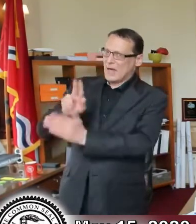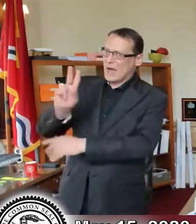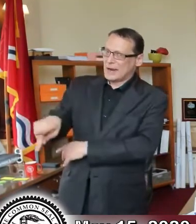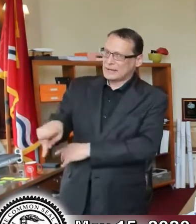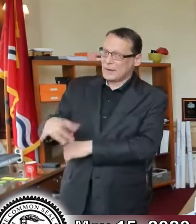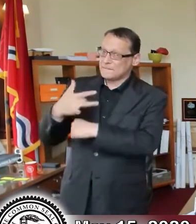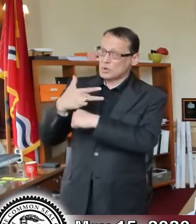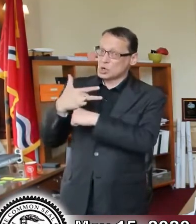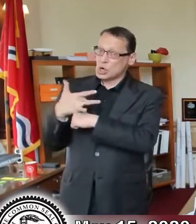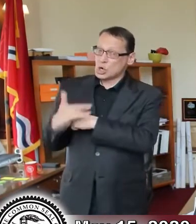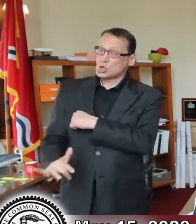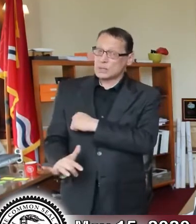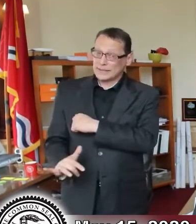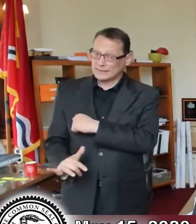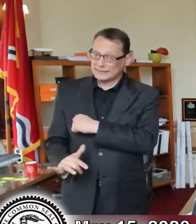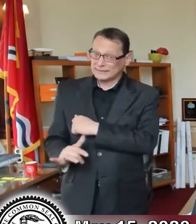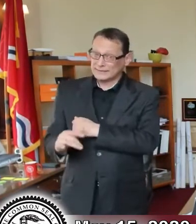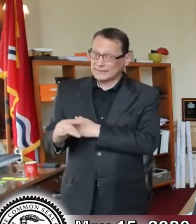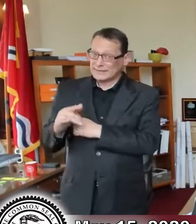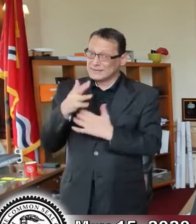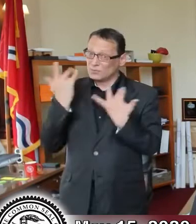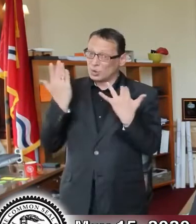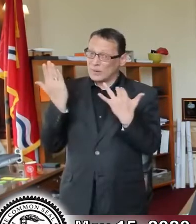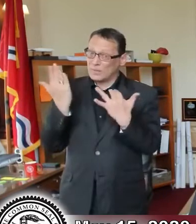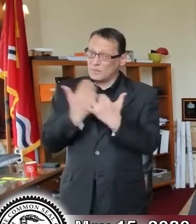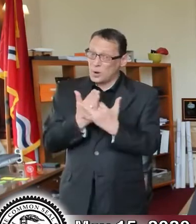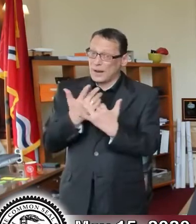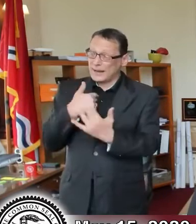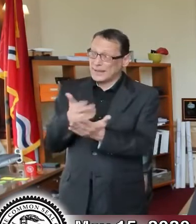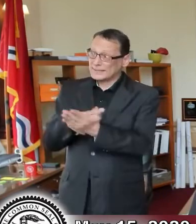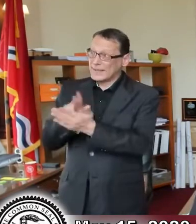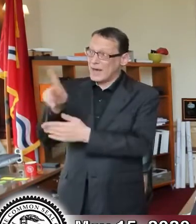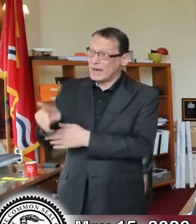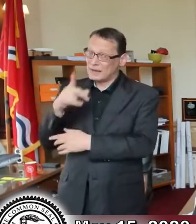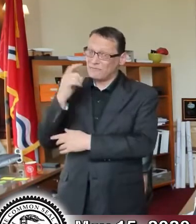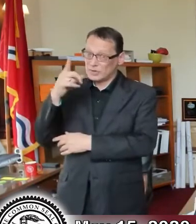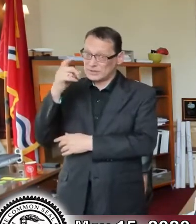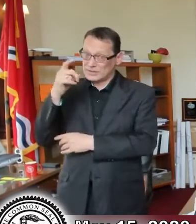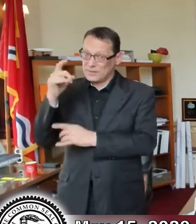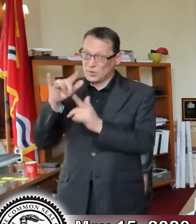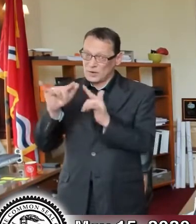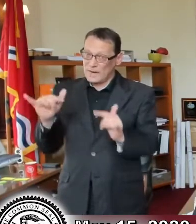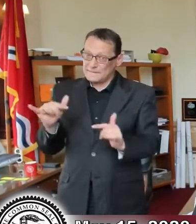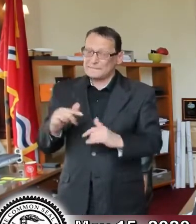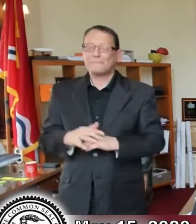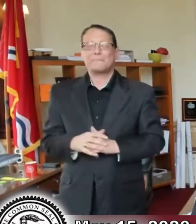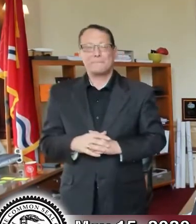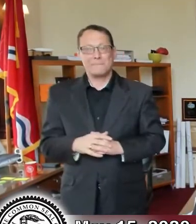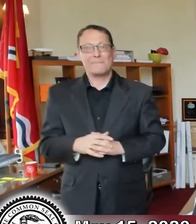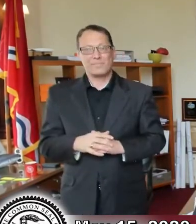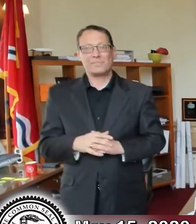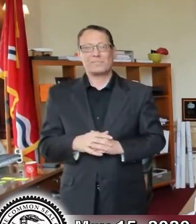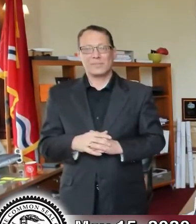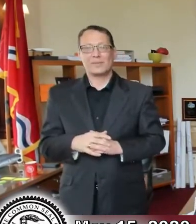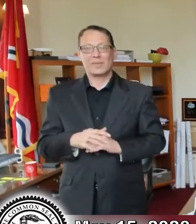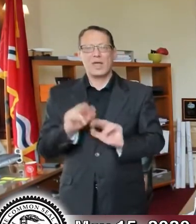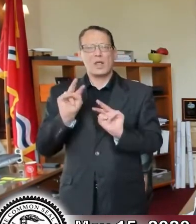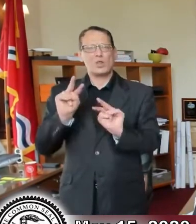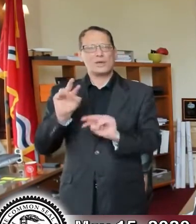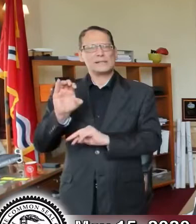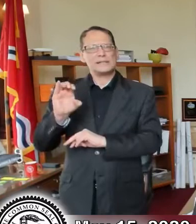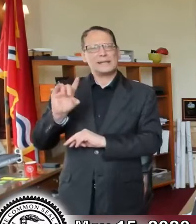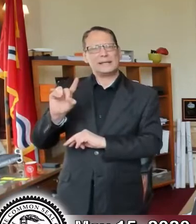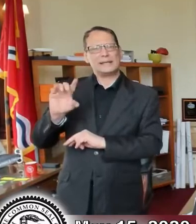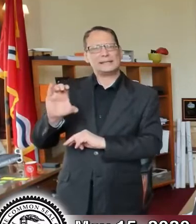before about the spring break time, and parents need it, schools need it. Summer camp will look different. Take a look at the